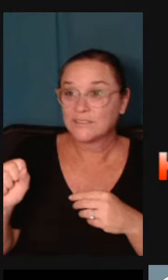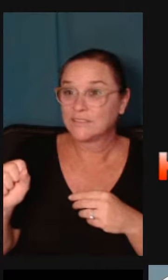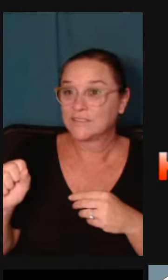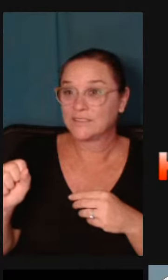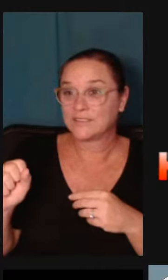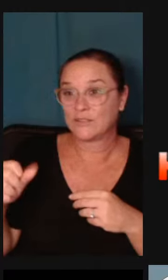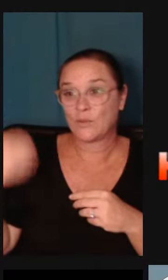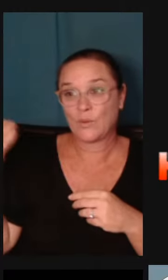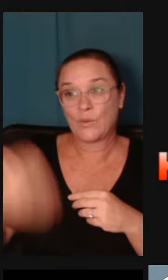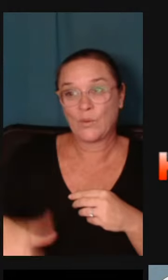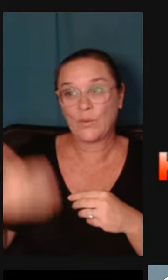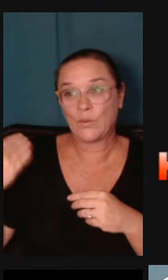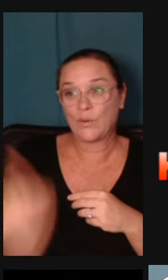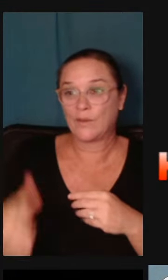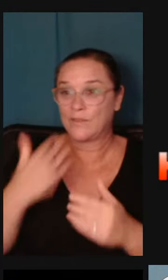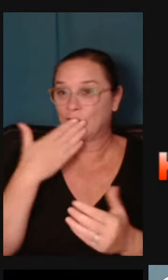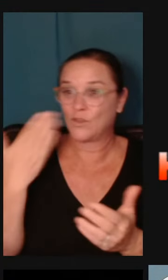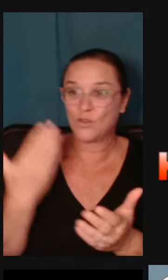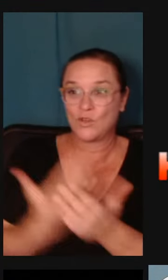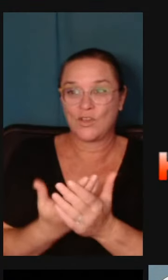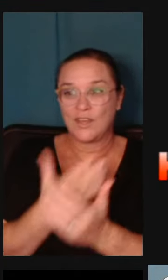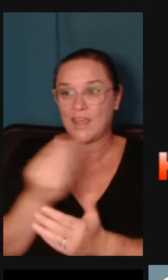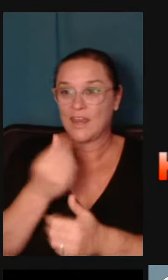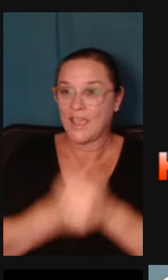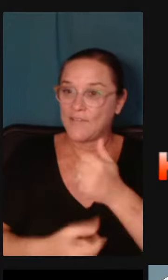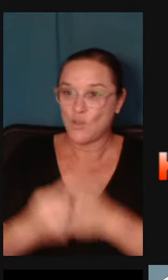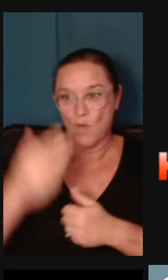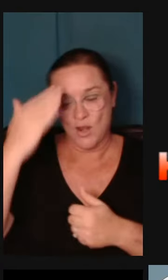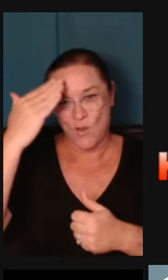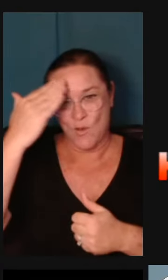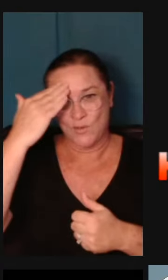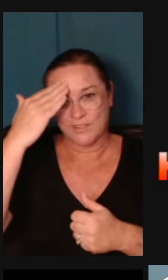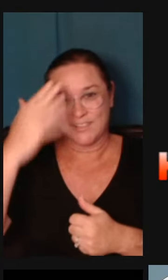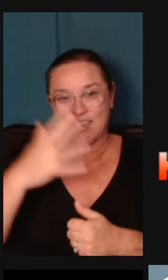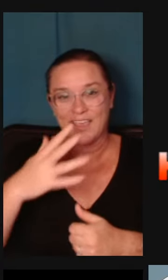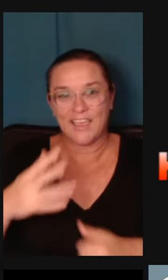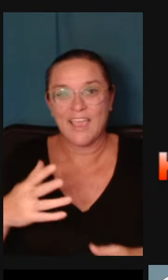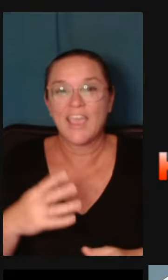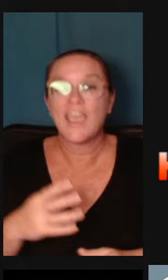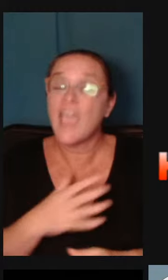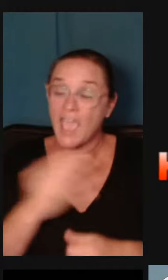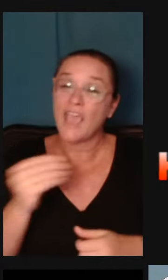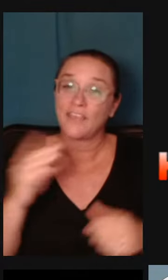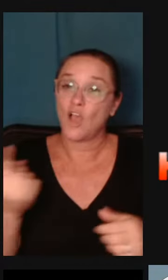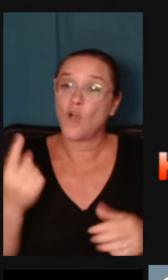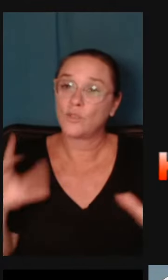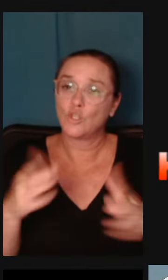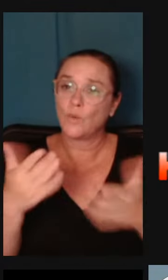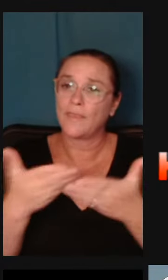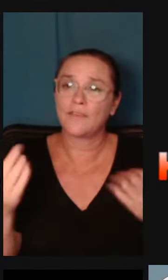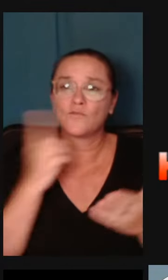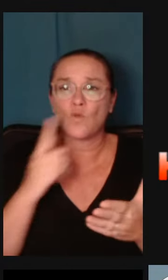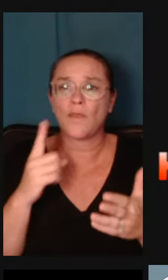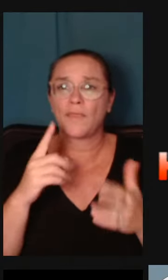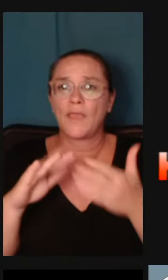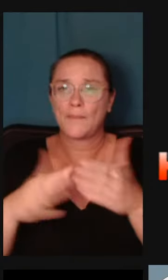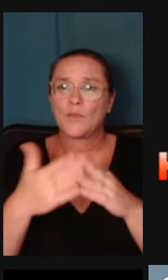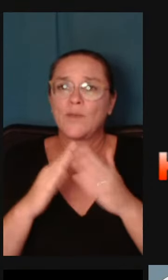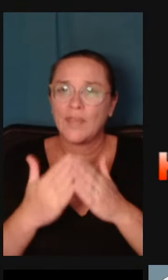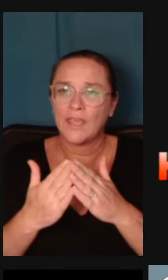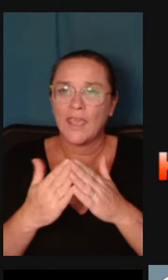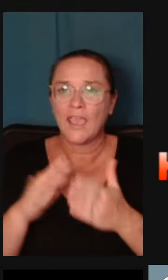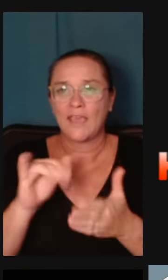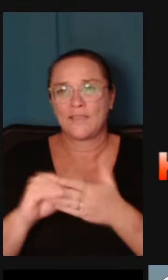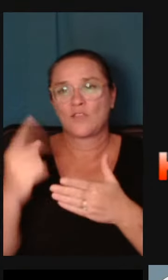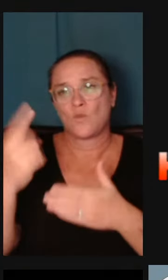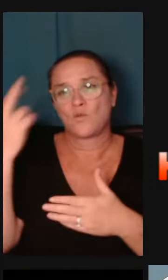exceptionally good, and everybody knows it. And they're always doing things for the community. Always. Yep. That's one reason I wanted